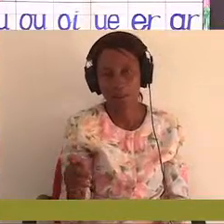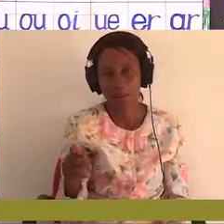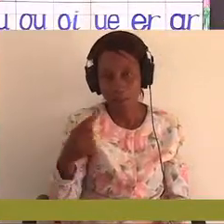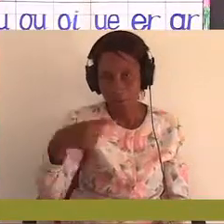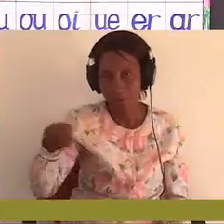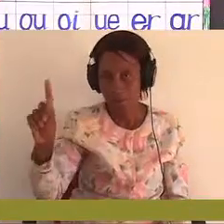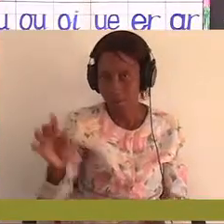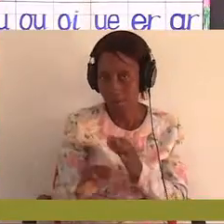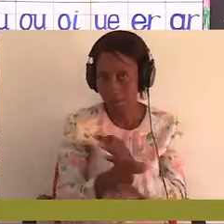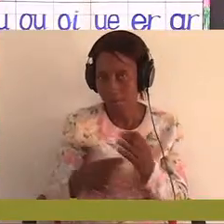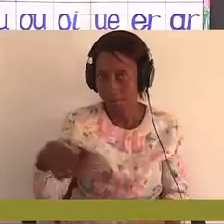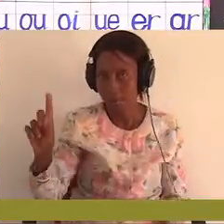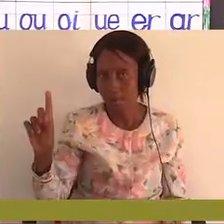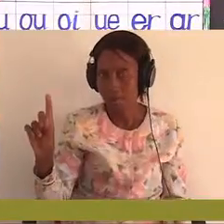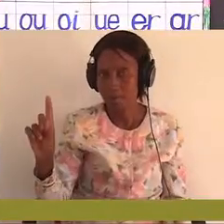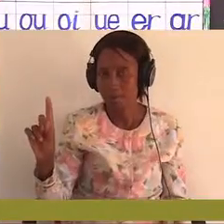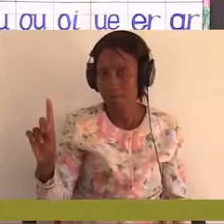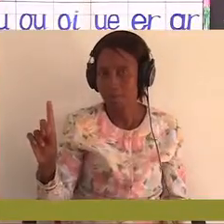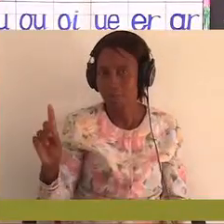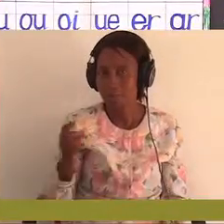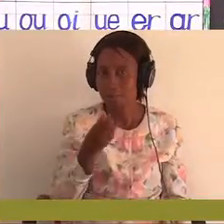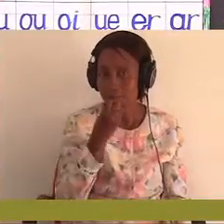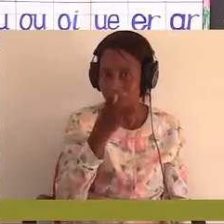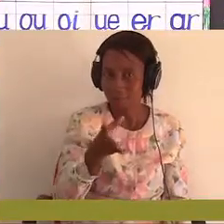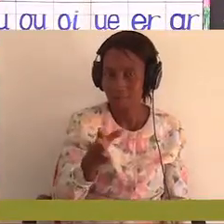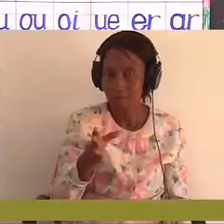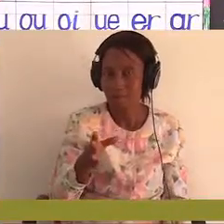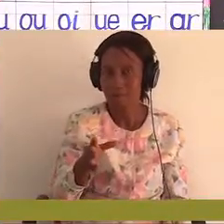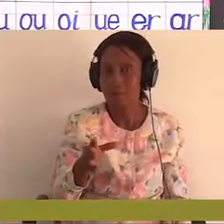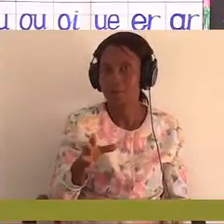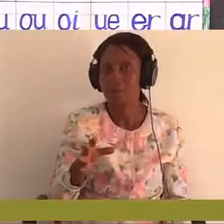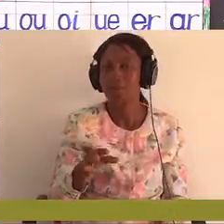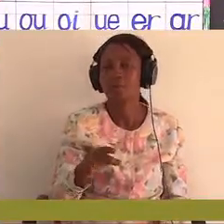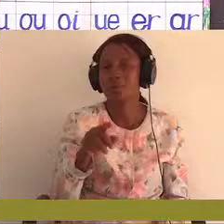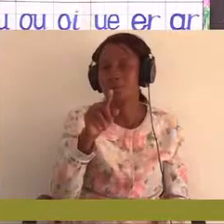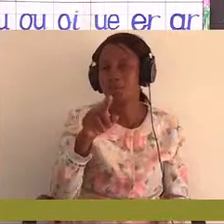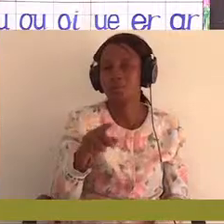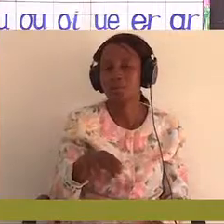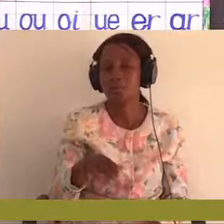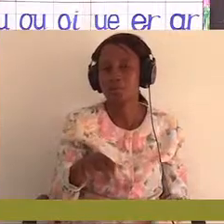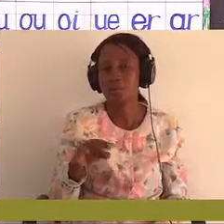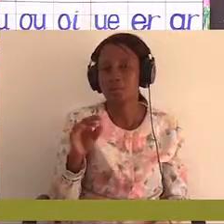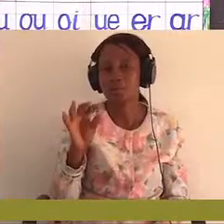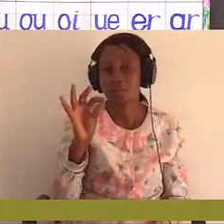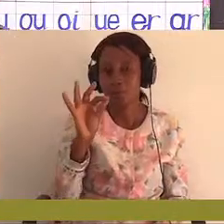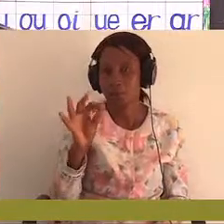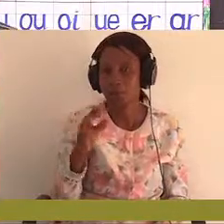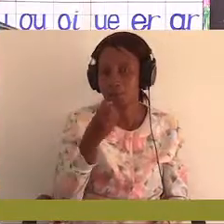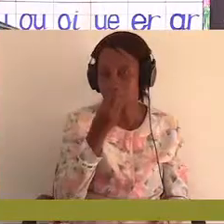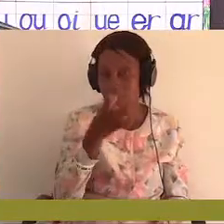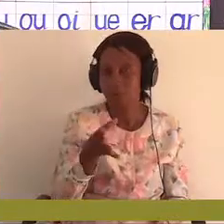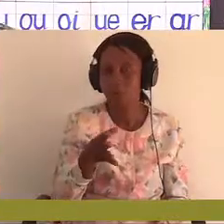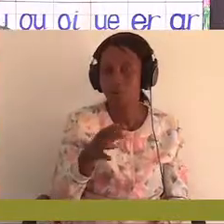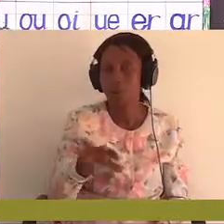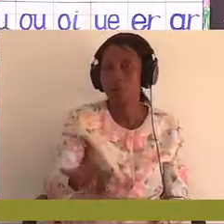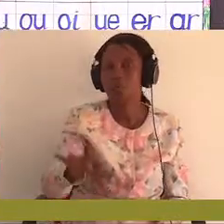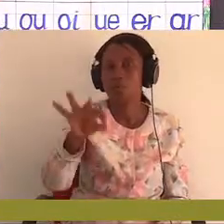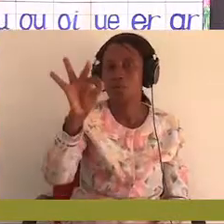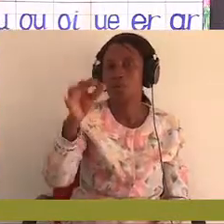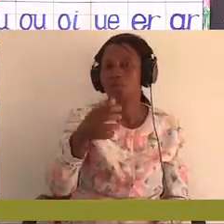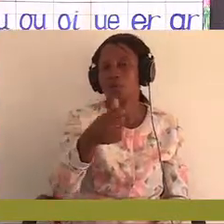Am I right? That was the instruction. Write or find out 10